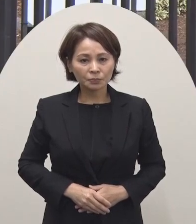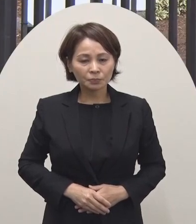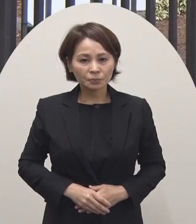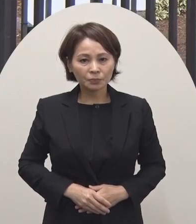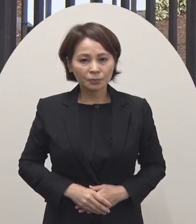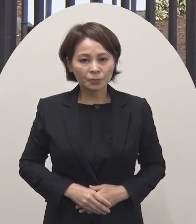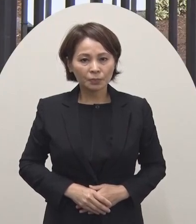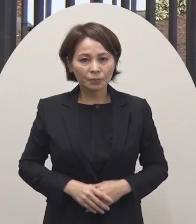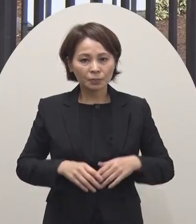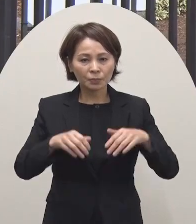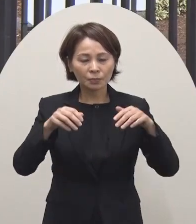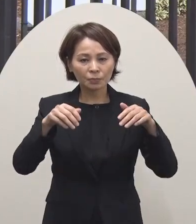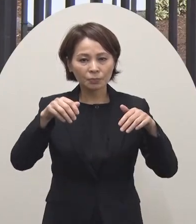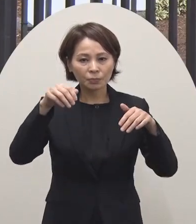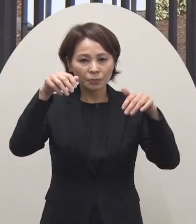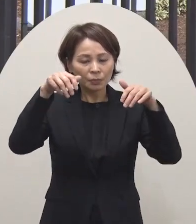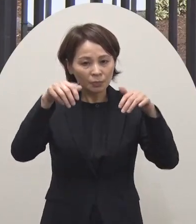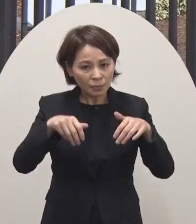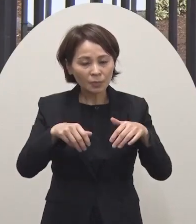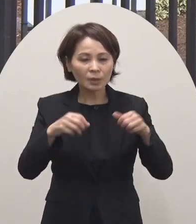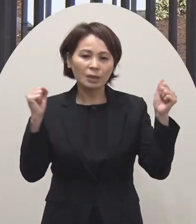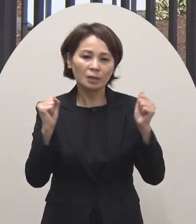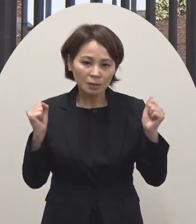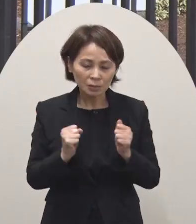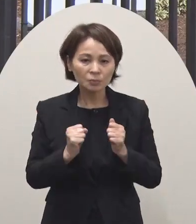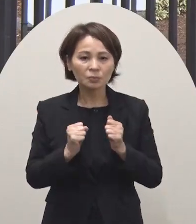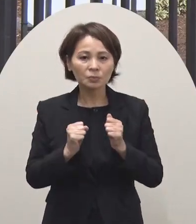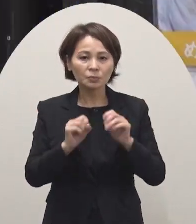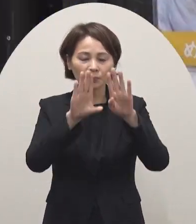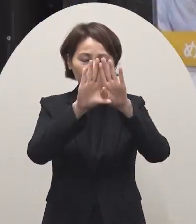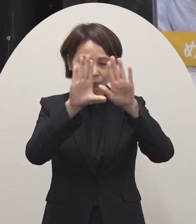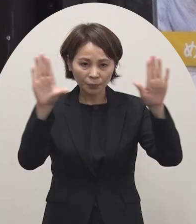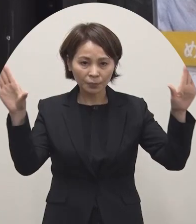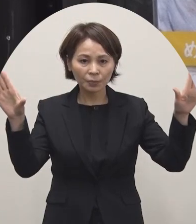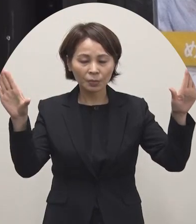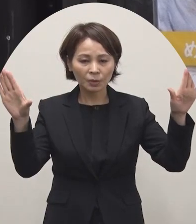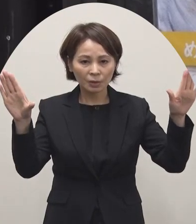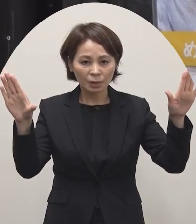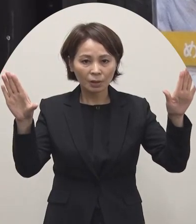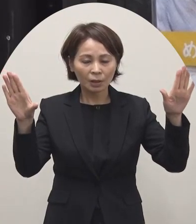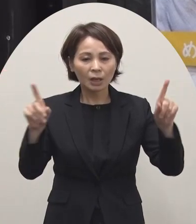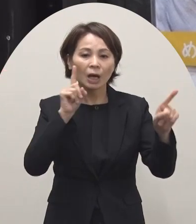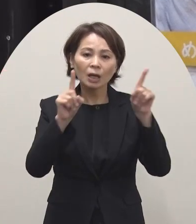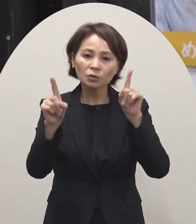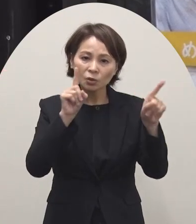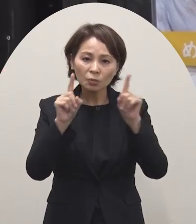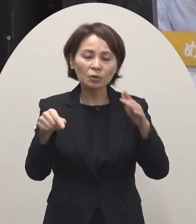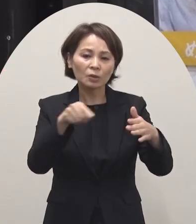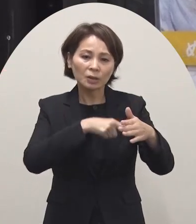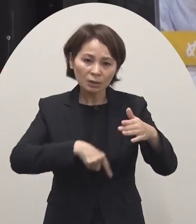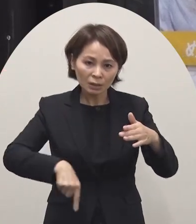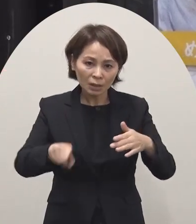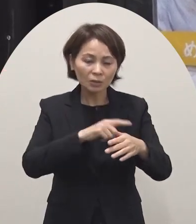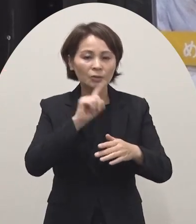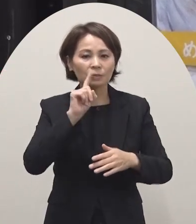It was a cold and rainy day, but the play park got underway. What kind of play will they do?